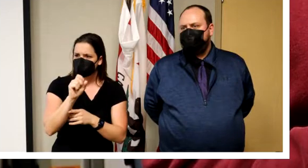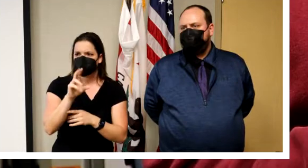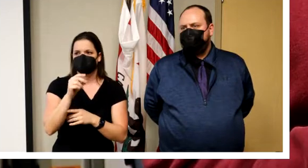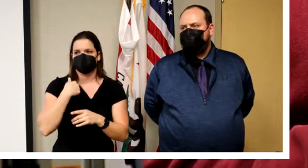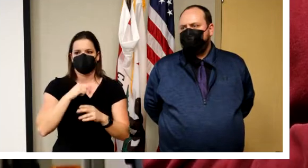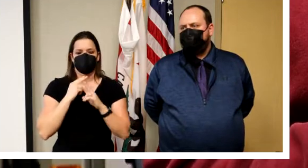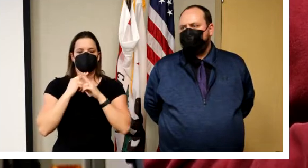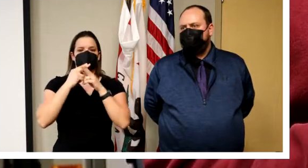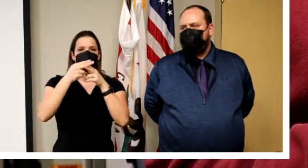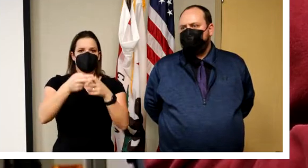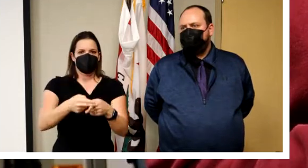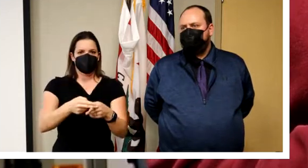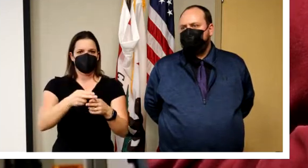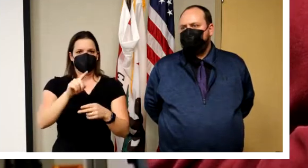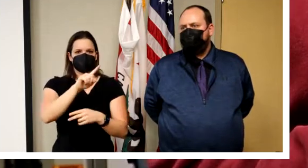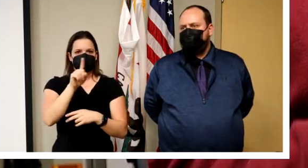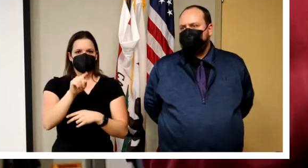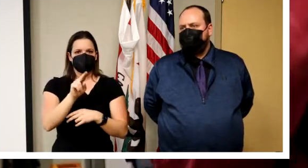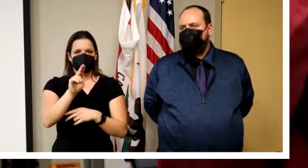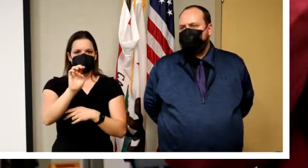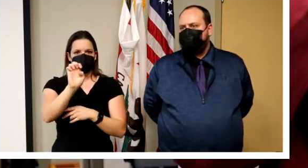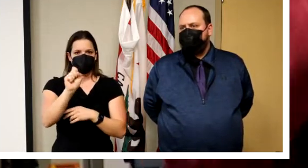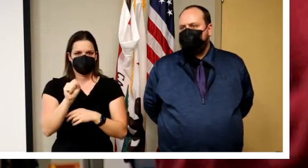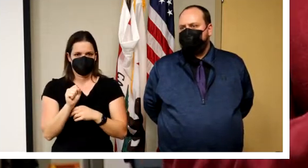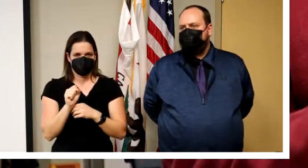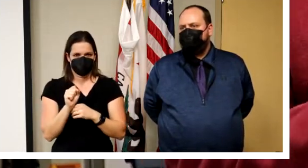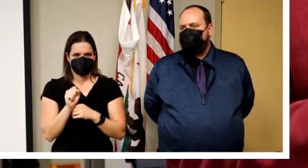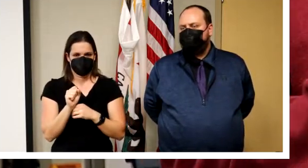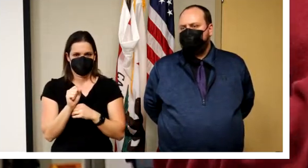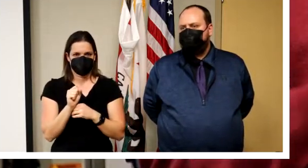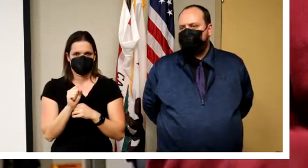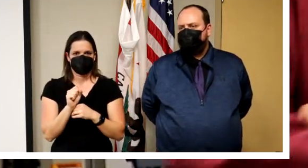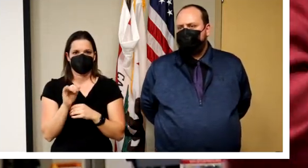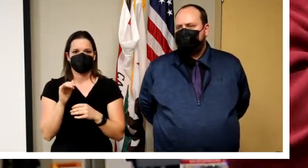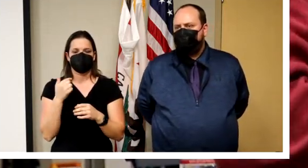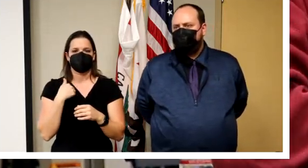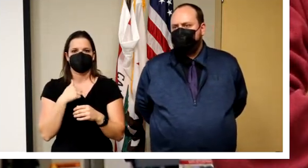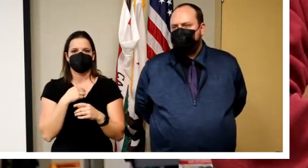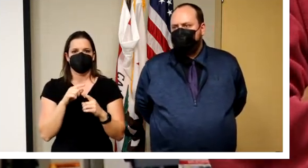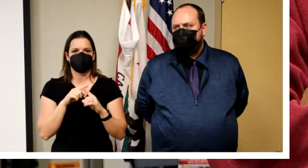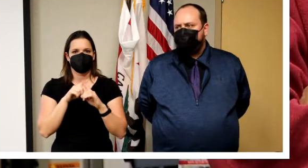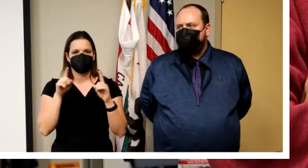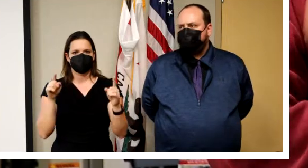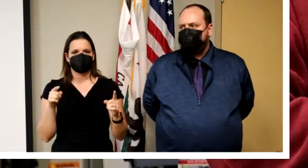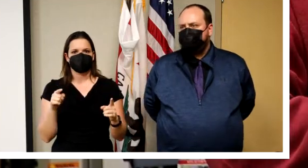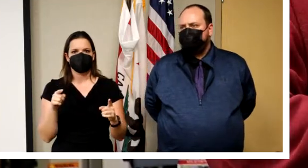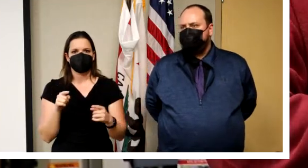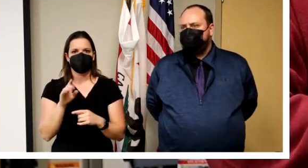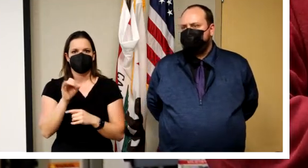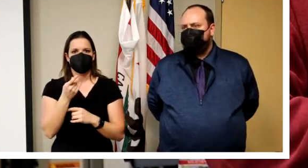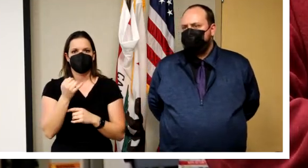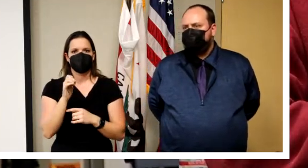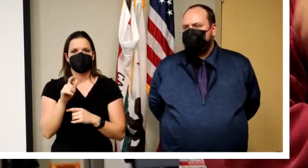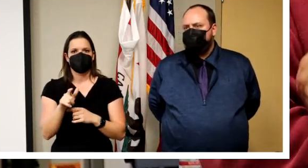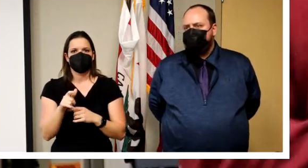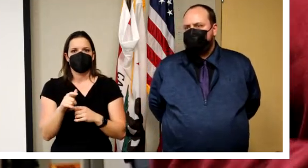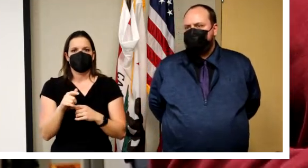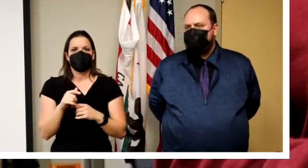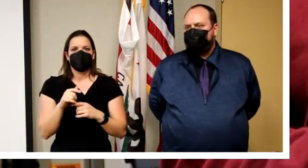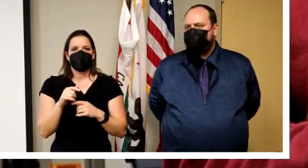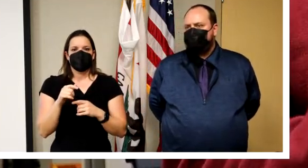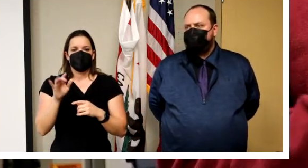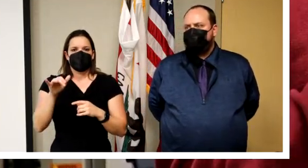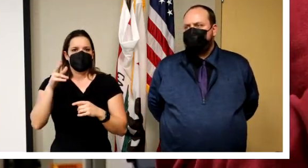call them zones. Okay. There's only, but that's what makes us, different than congressional districts. That's where you hear